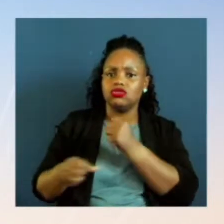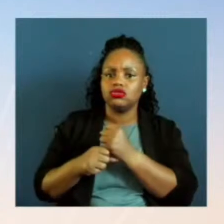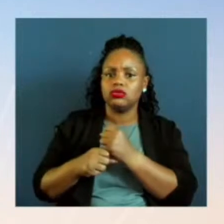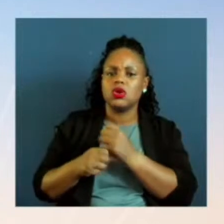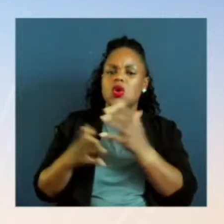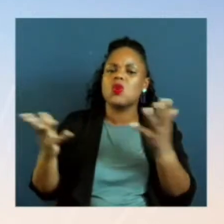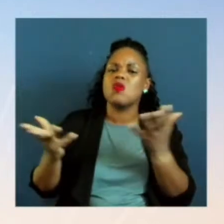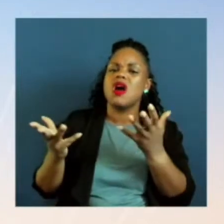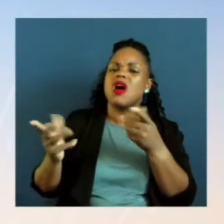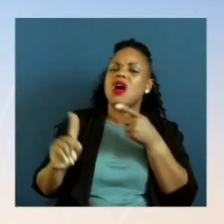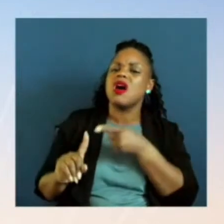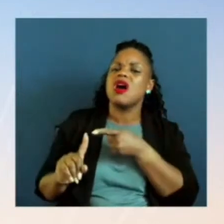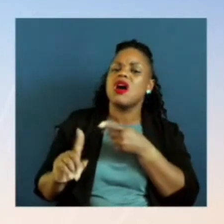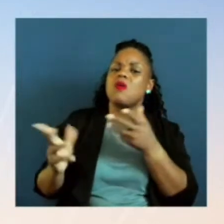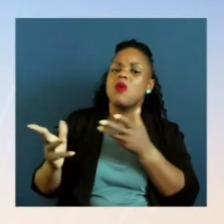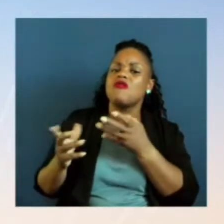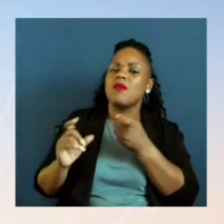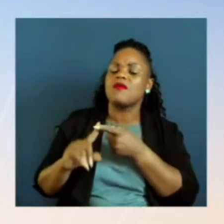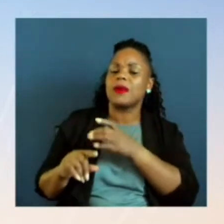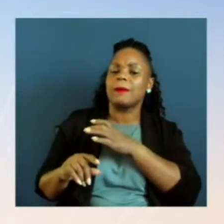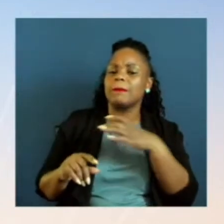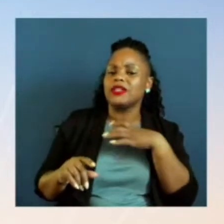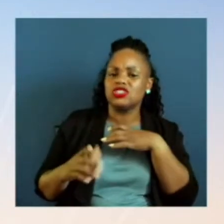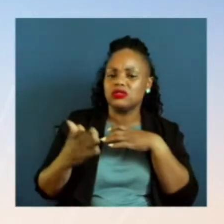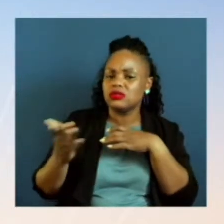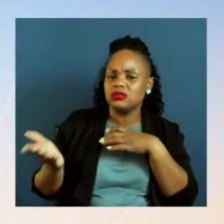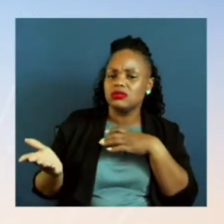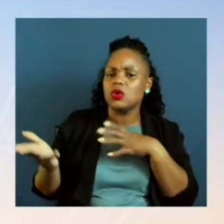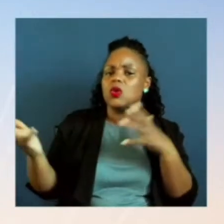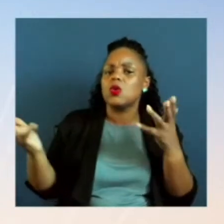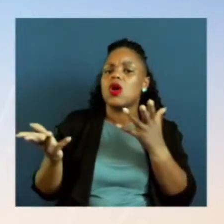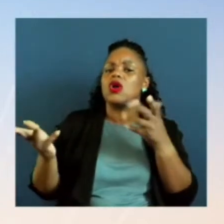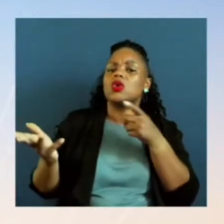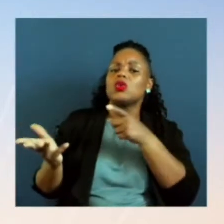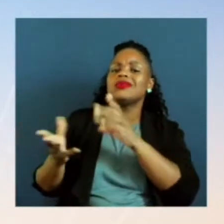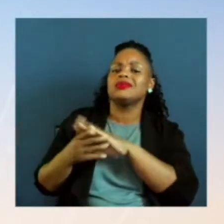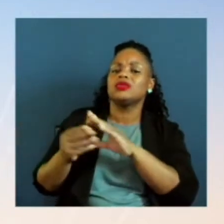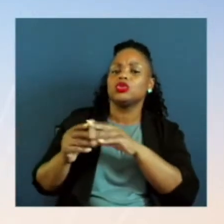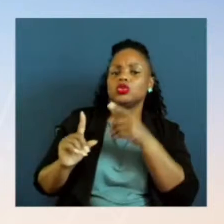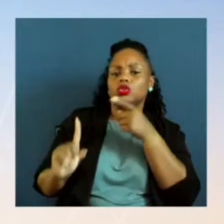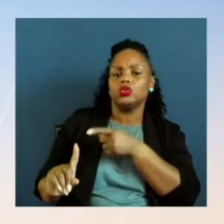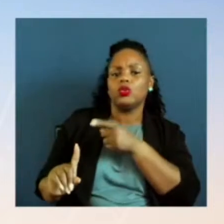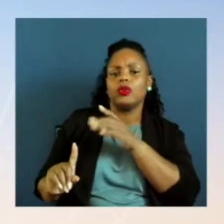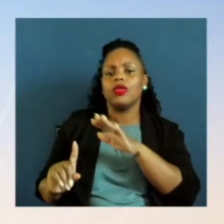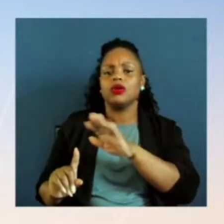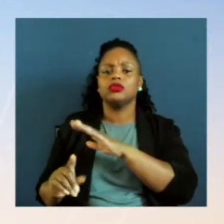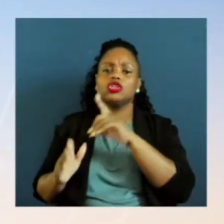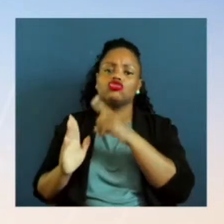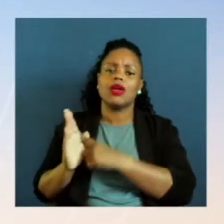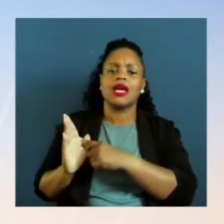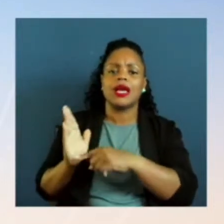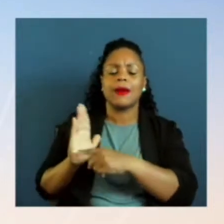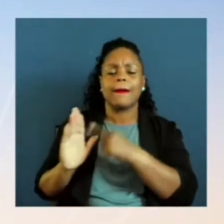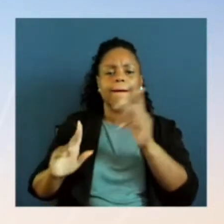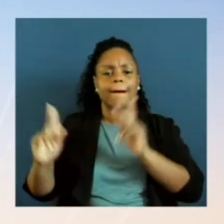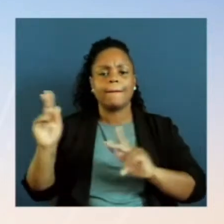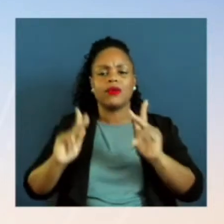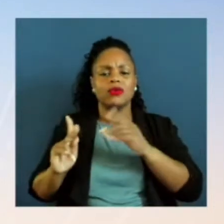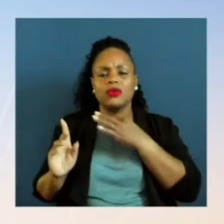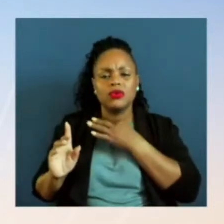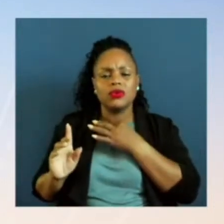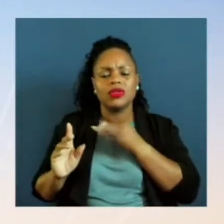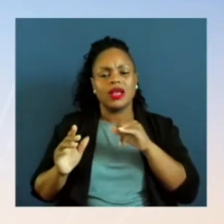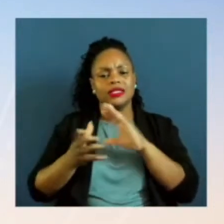would not have for this? And what do you say to critics who say he's simply punting this to them to avoid making a yes